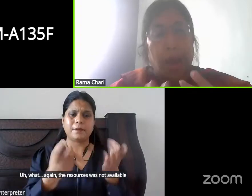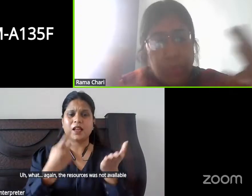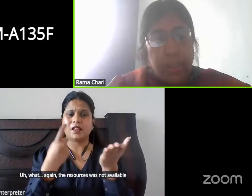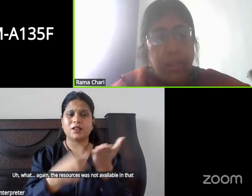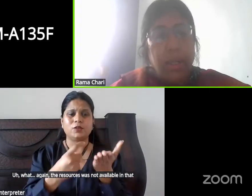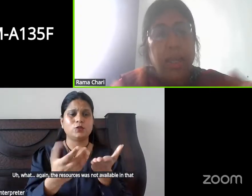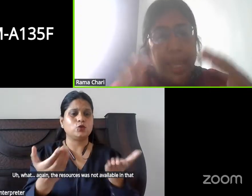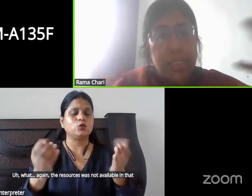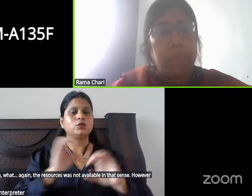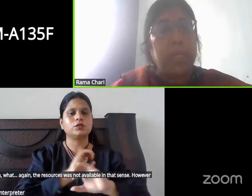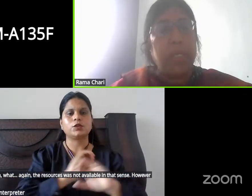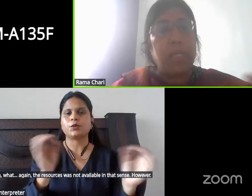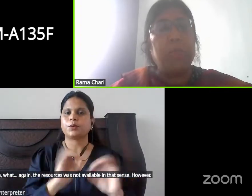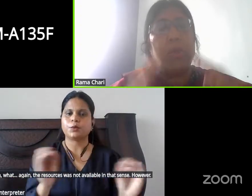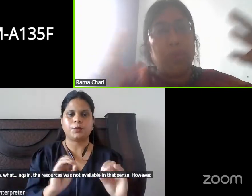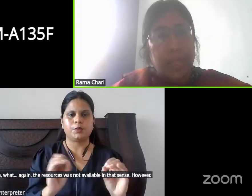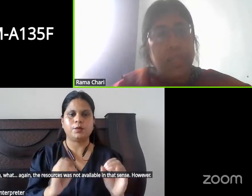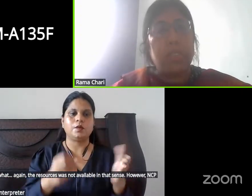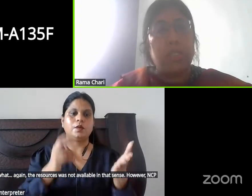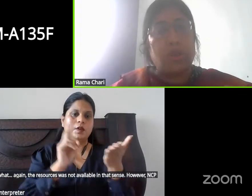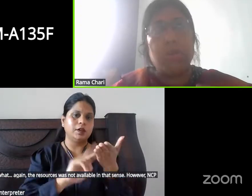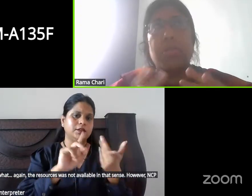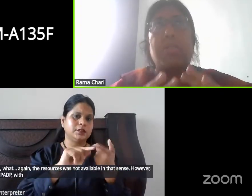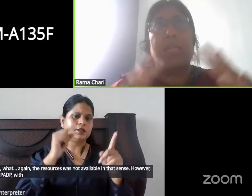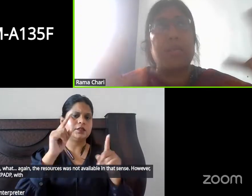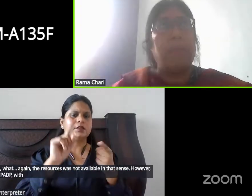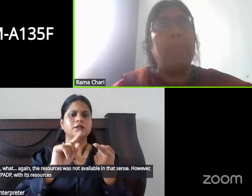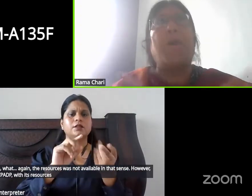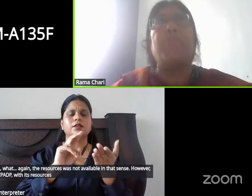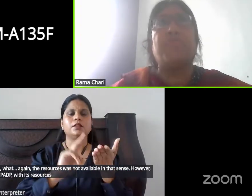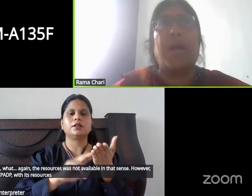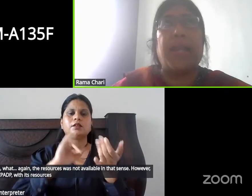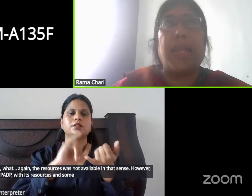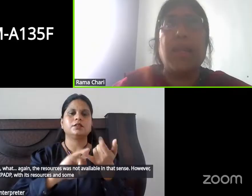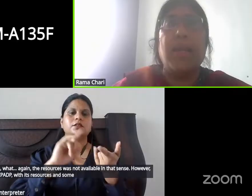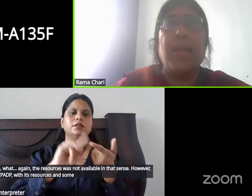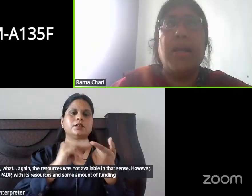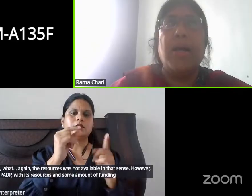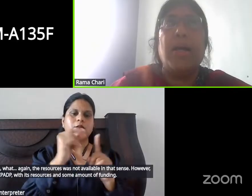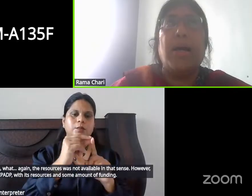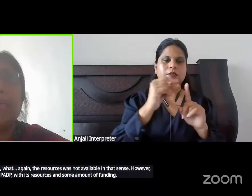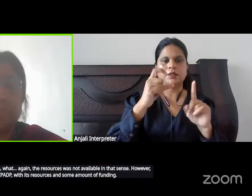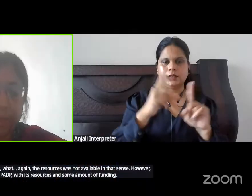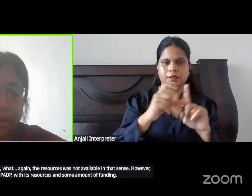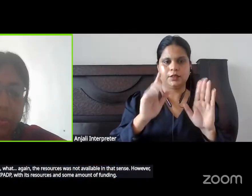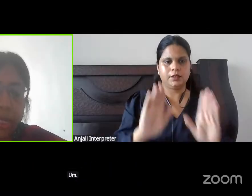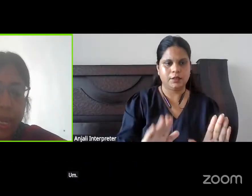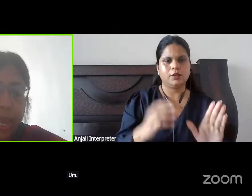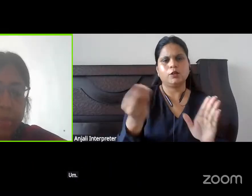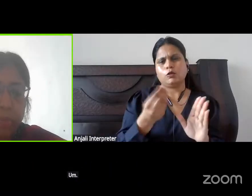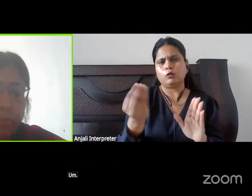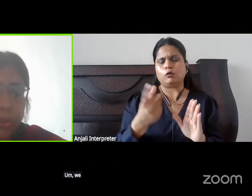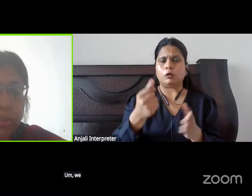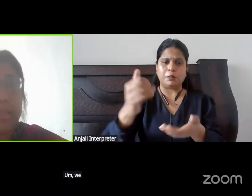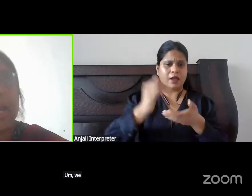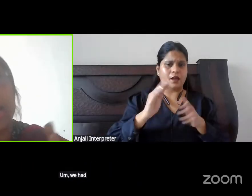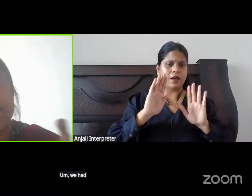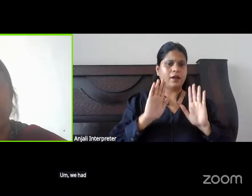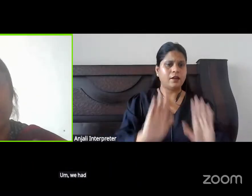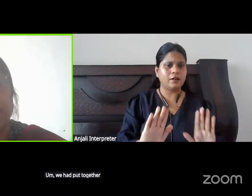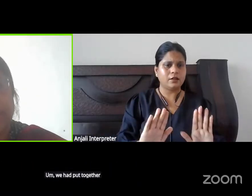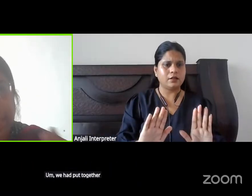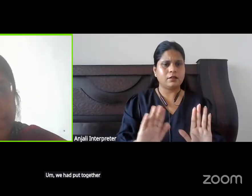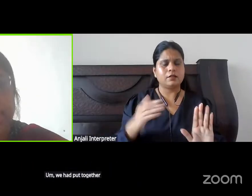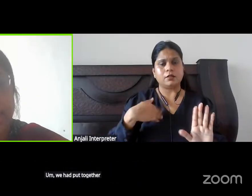sense. However, NCPEDP, with its resources and some amount of funding, we had put together,